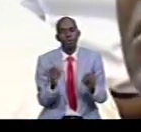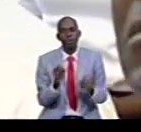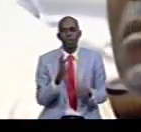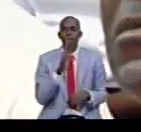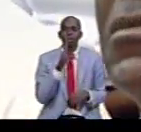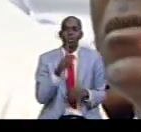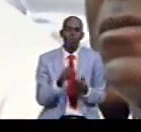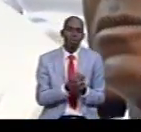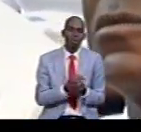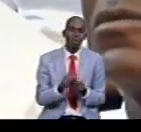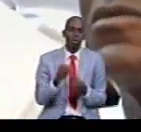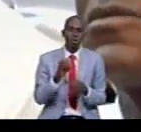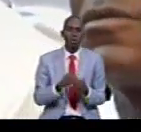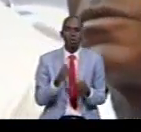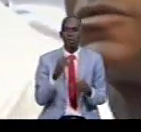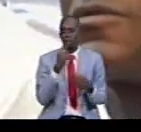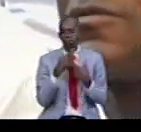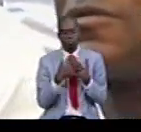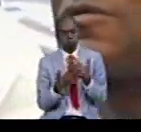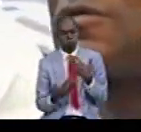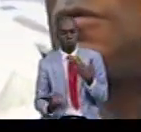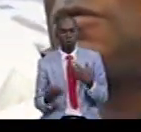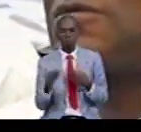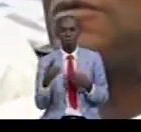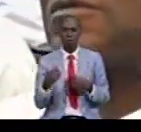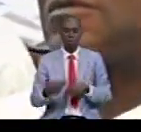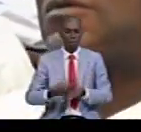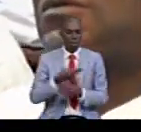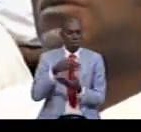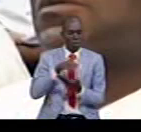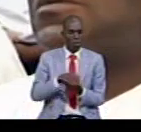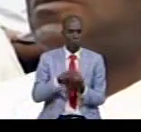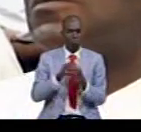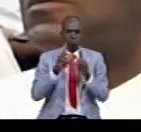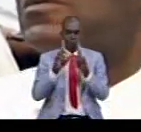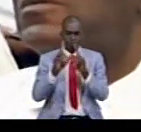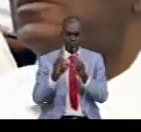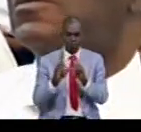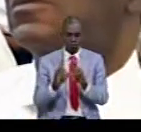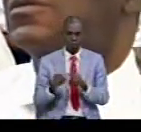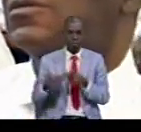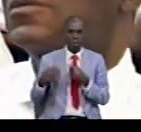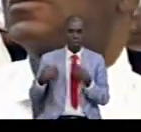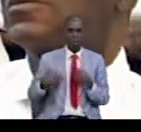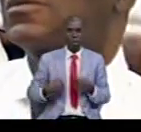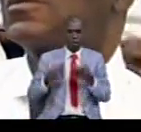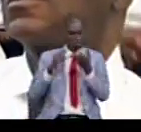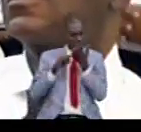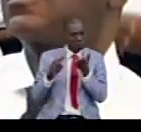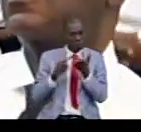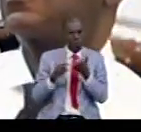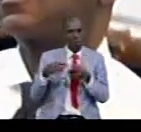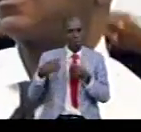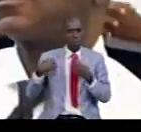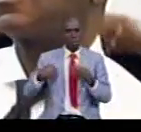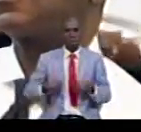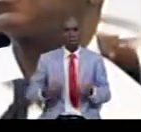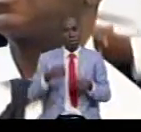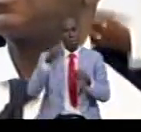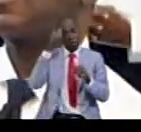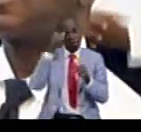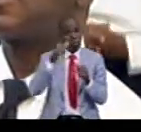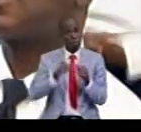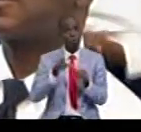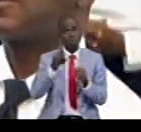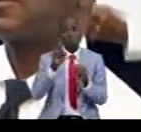of the Lamb? Search your heart. Look at your heart. Look at your life. Commit yourself into the hands of God. Remember, you can deceive man. You